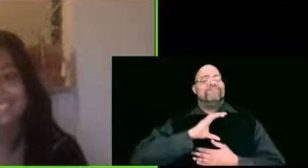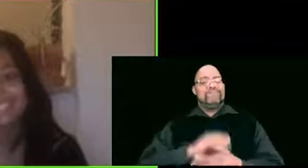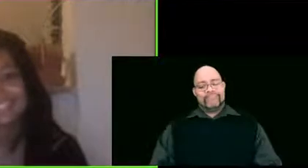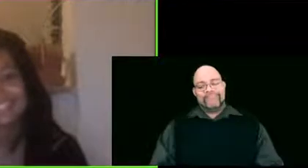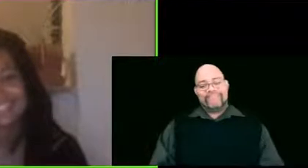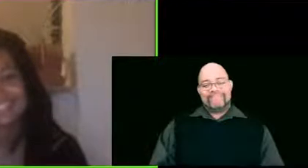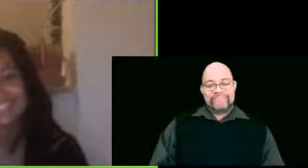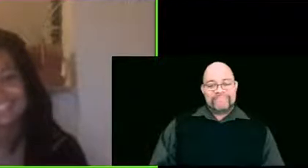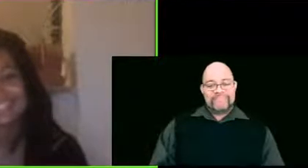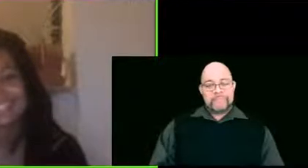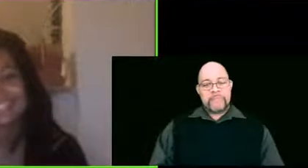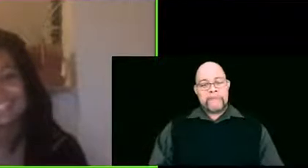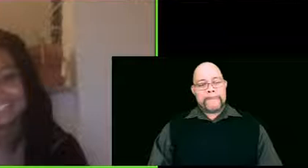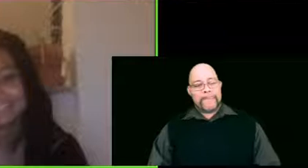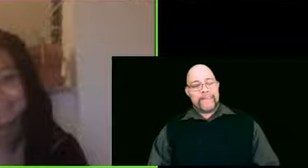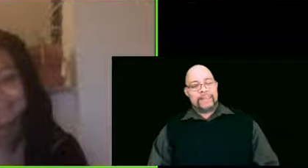good.